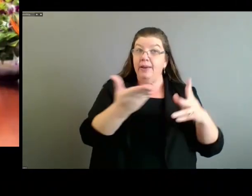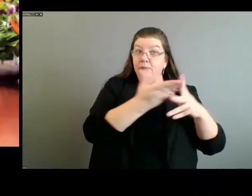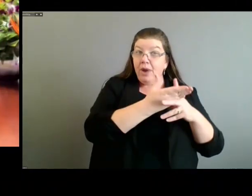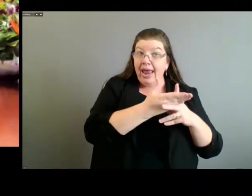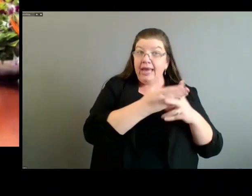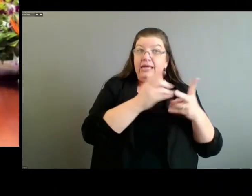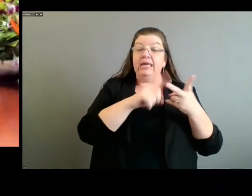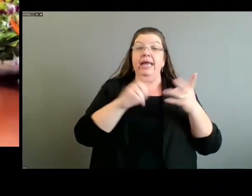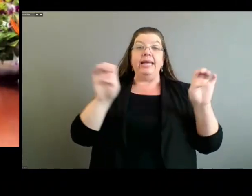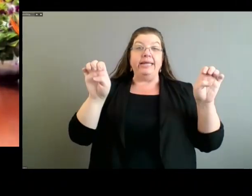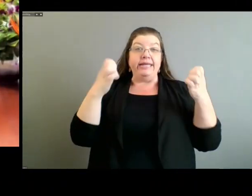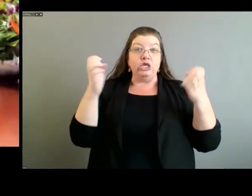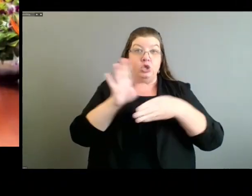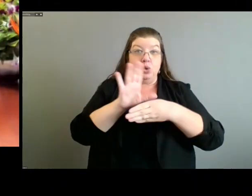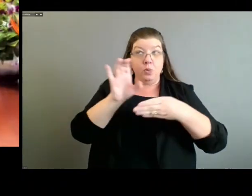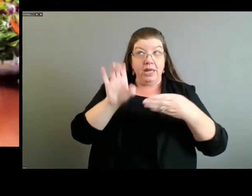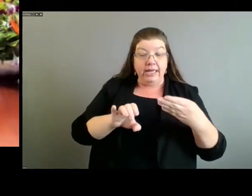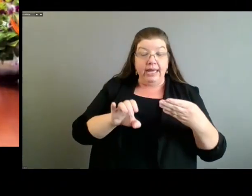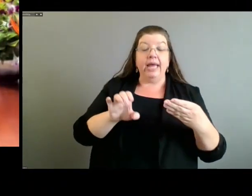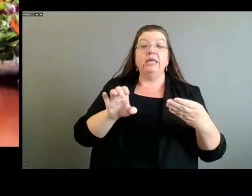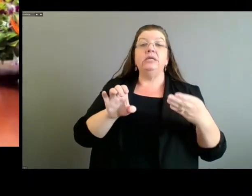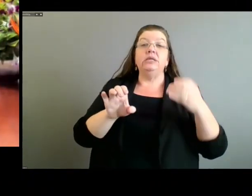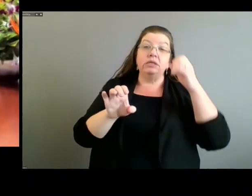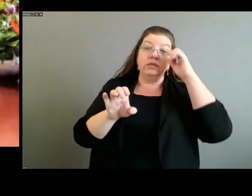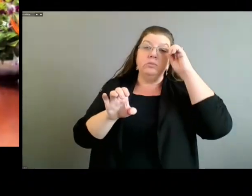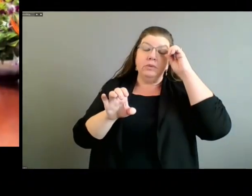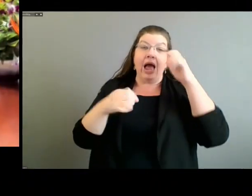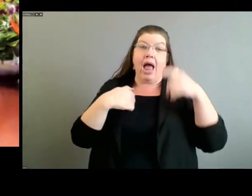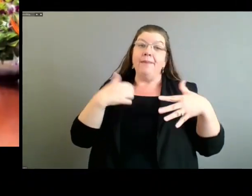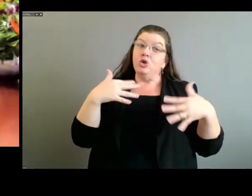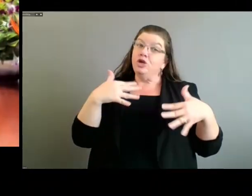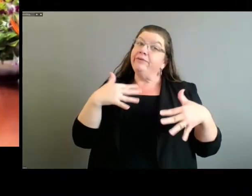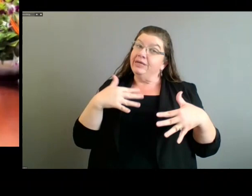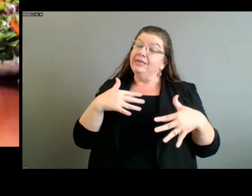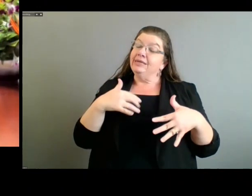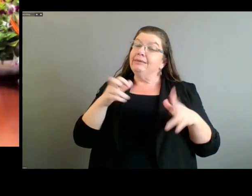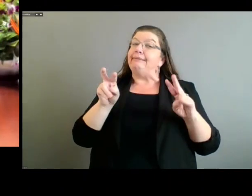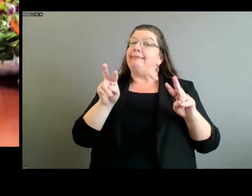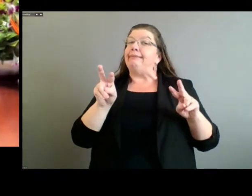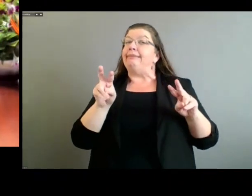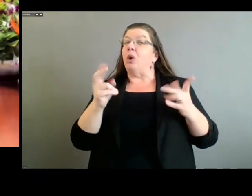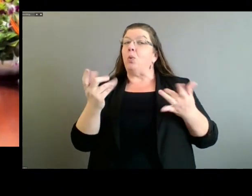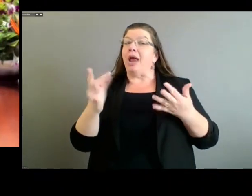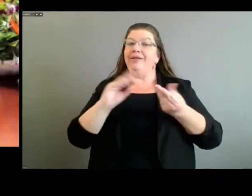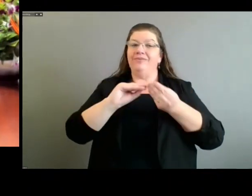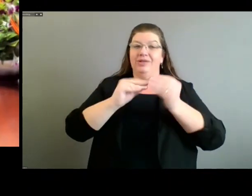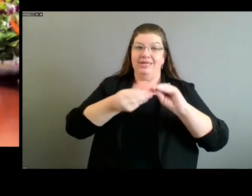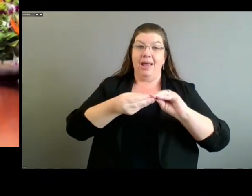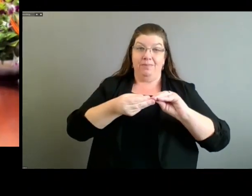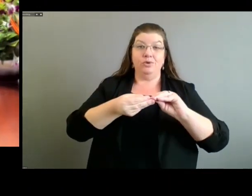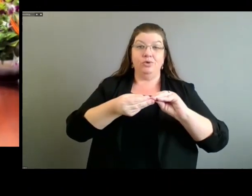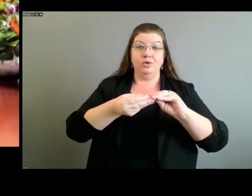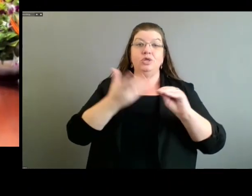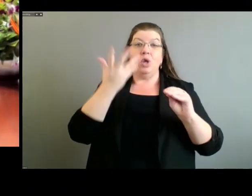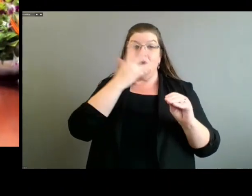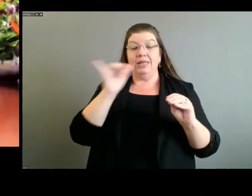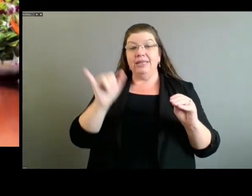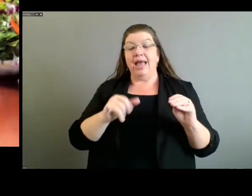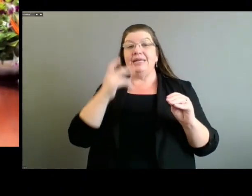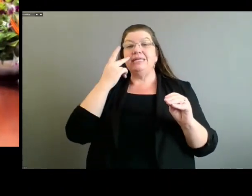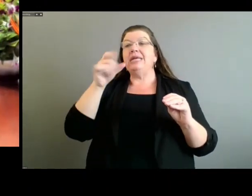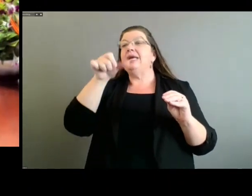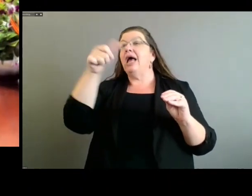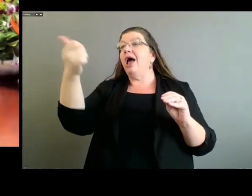Easter weekend, I am nervously awaiting those numbers. And it looks like, looking at